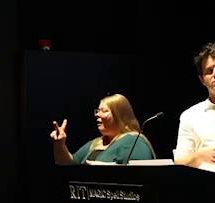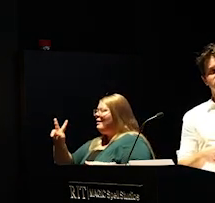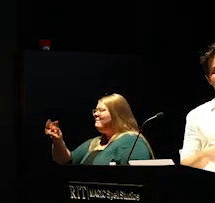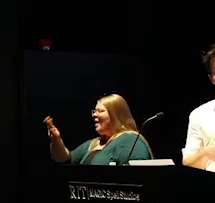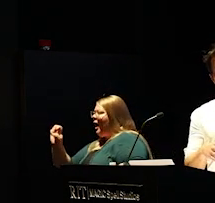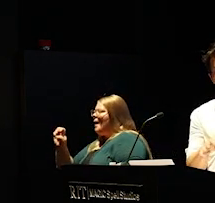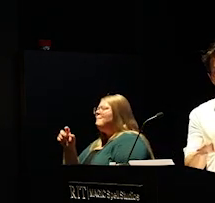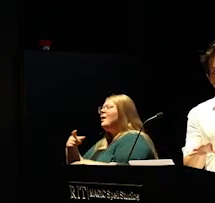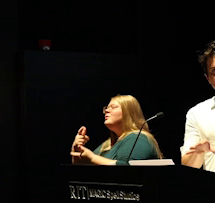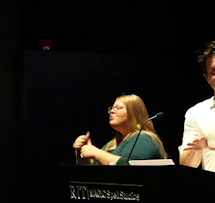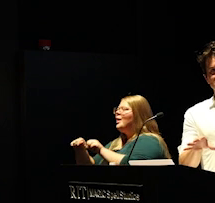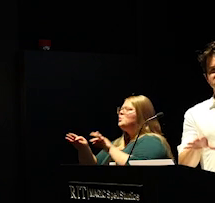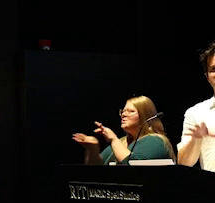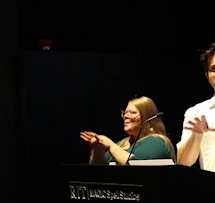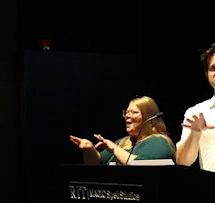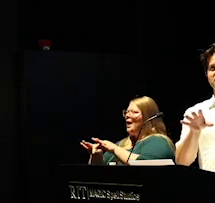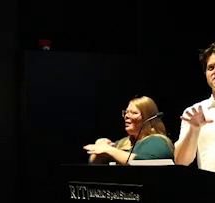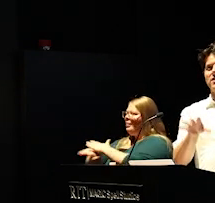about like the mood of the restaurant,